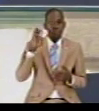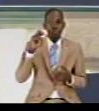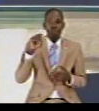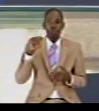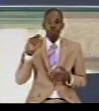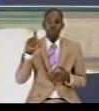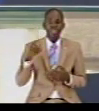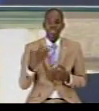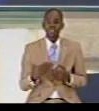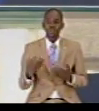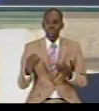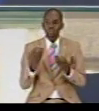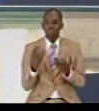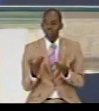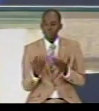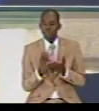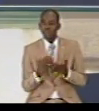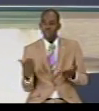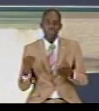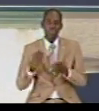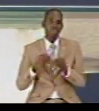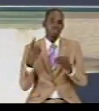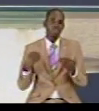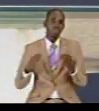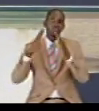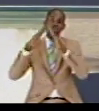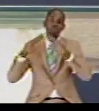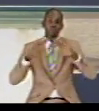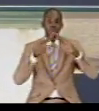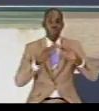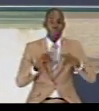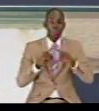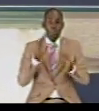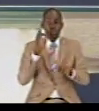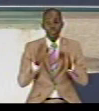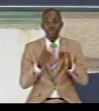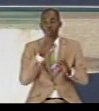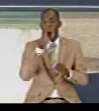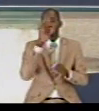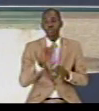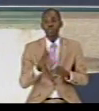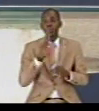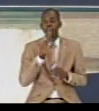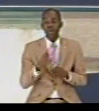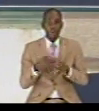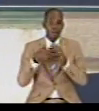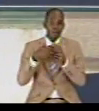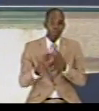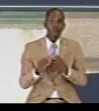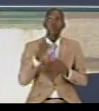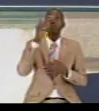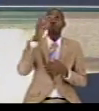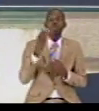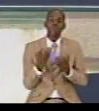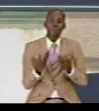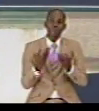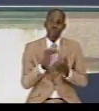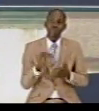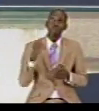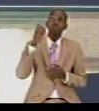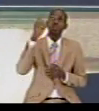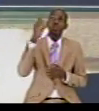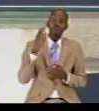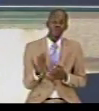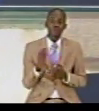in the community. But if you're really panting after God, desiring after God, longing